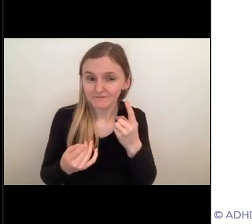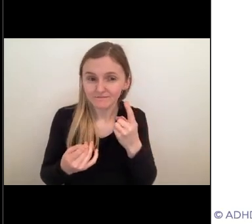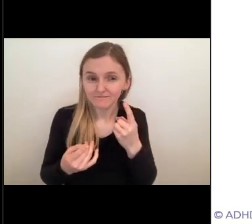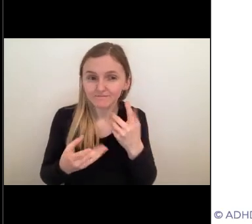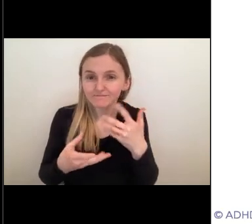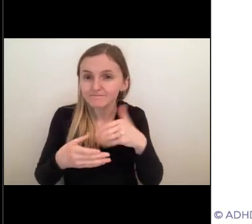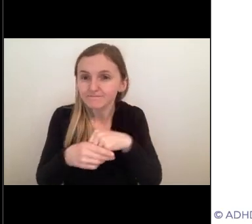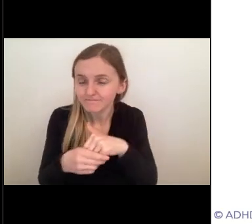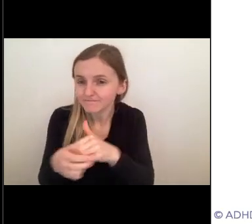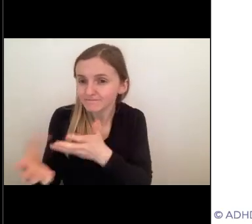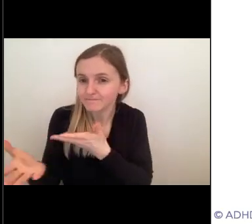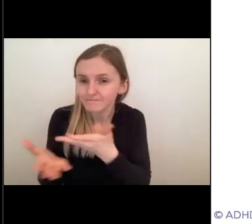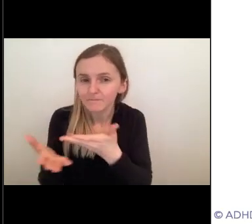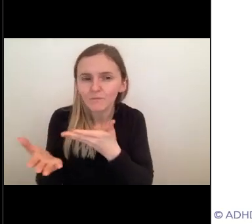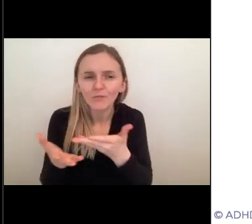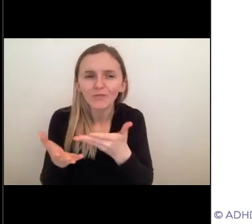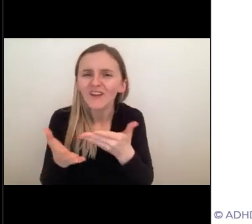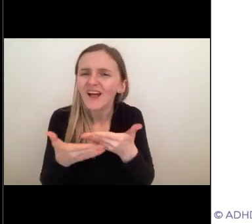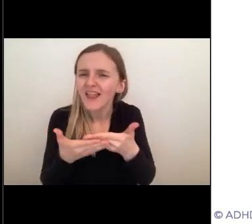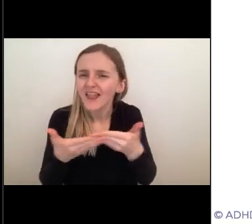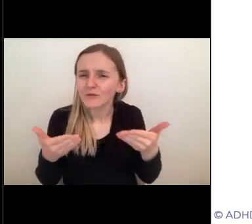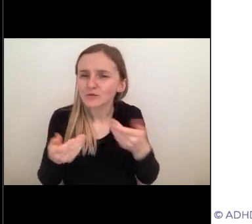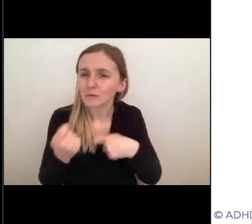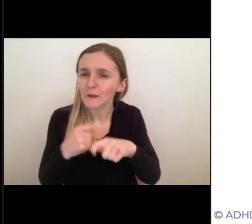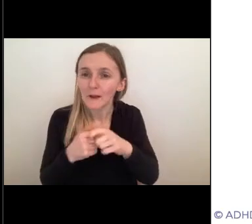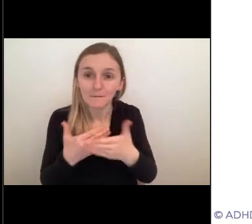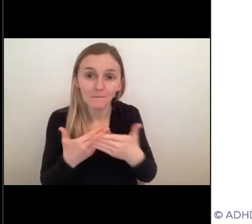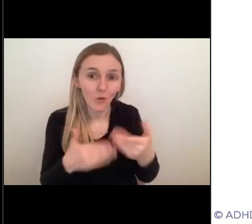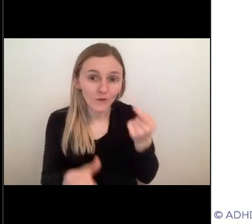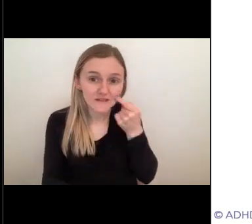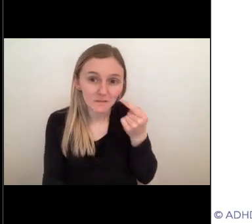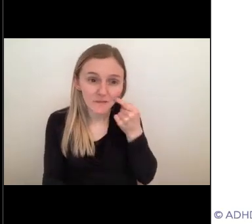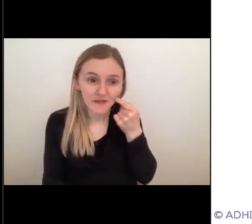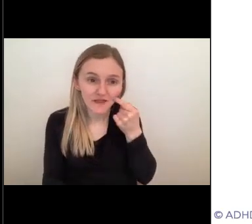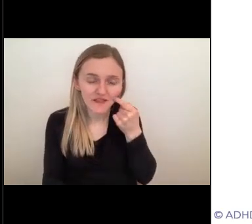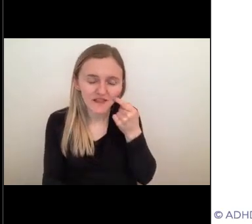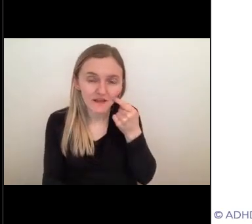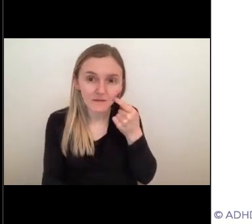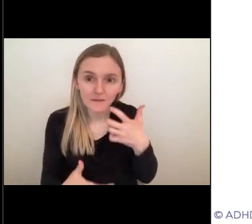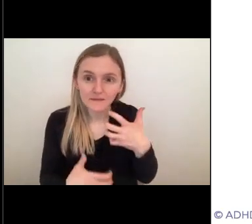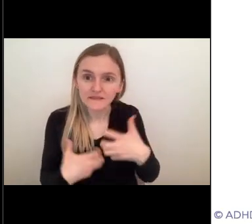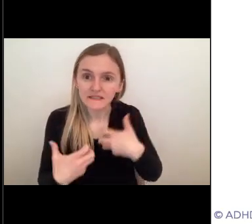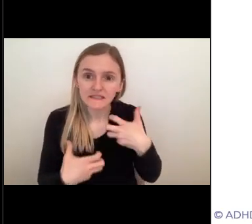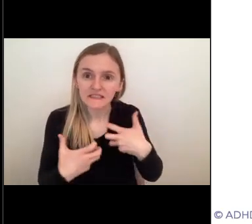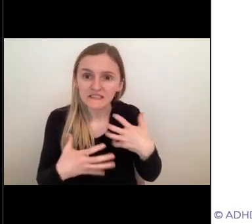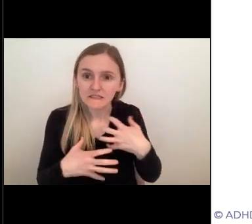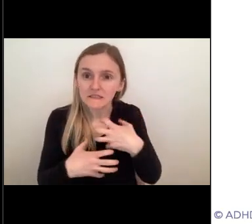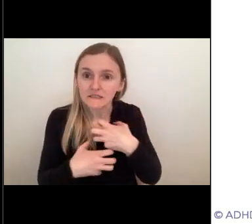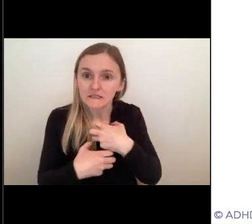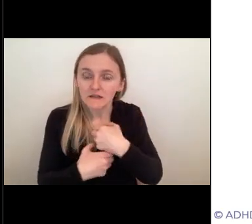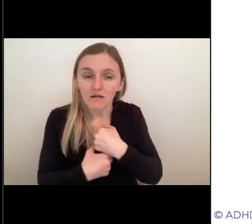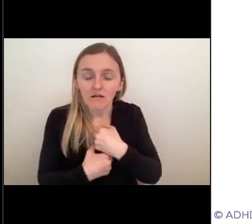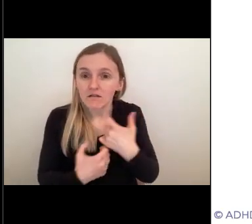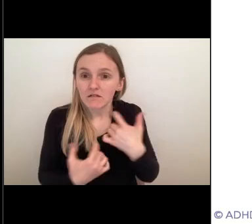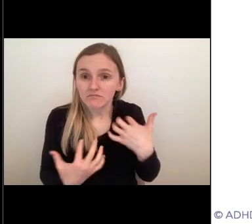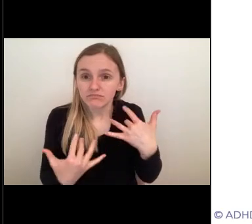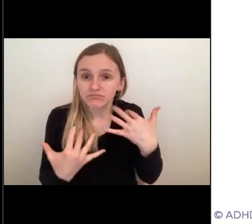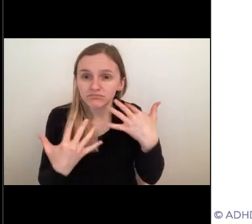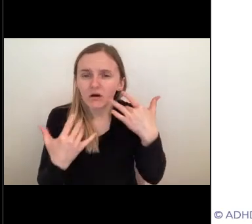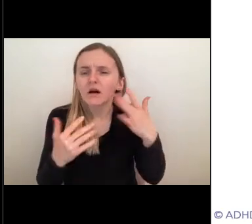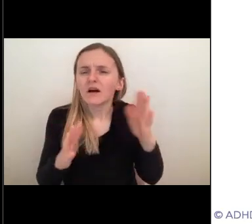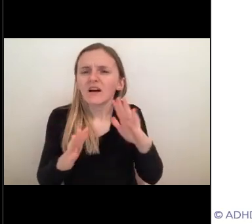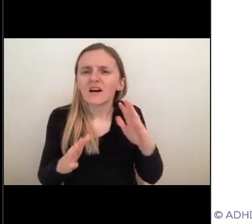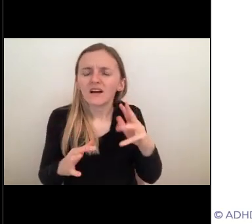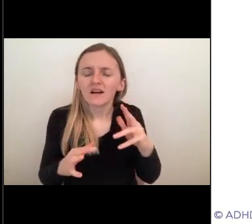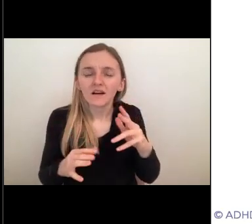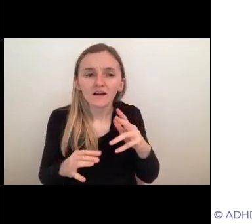language, particularly if they're starting to become anxious or stressed, reducing language, maybe breaking things down into simple instructions, not